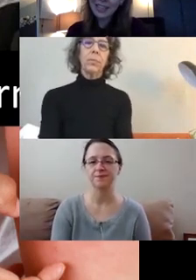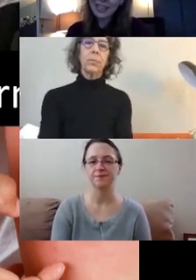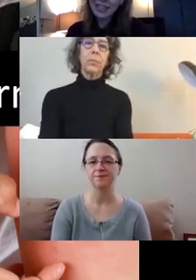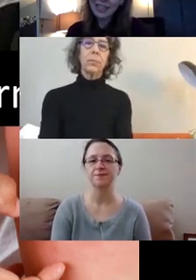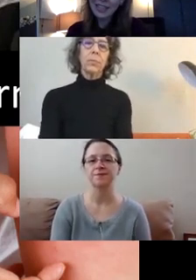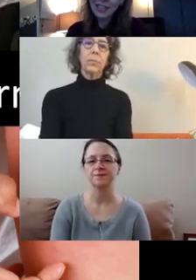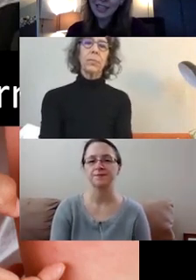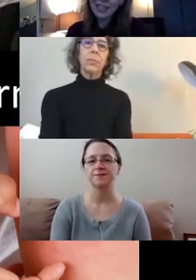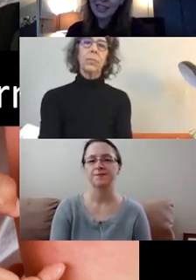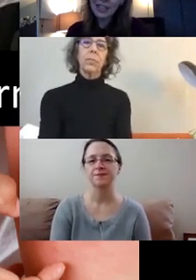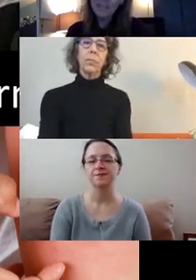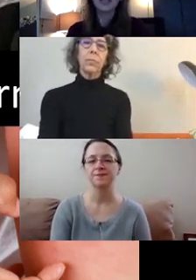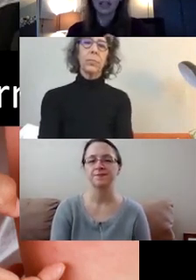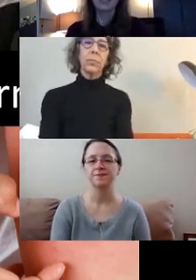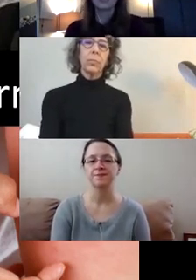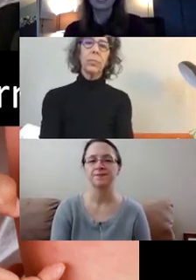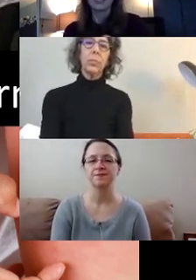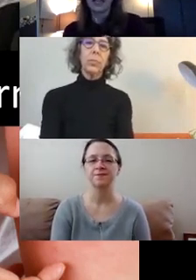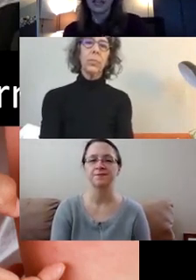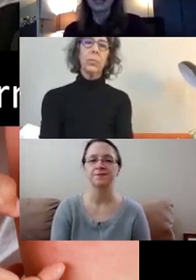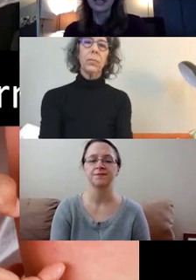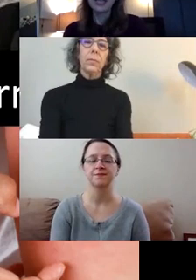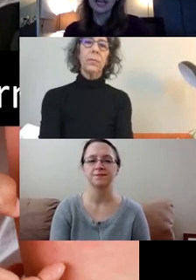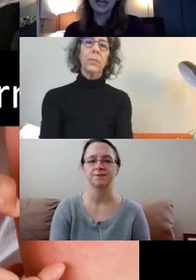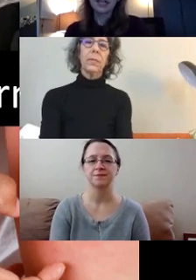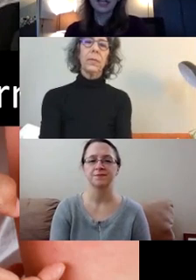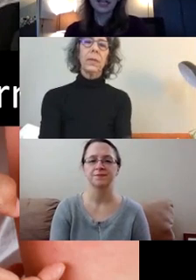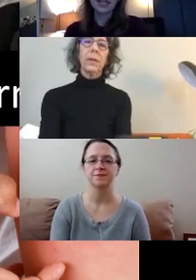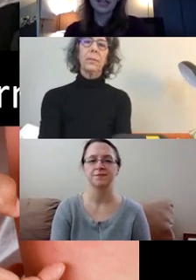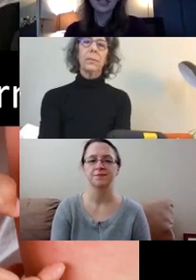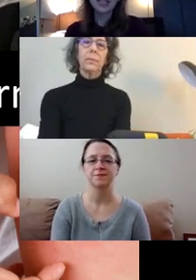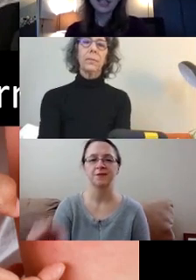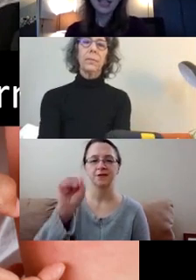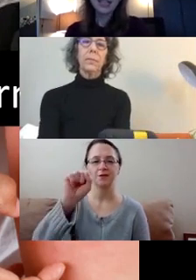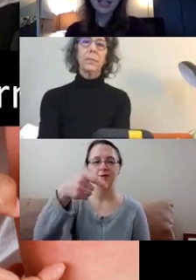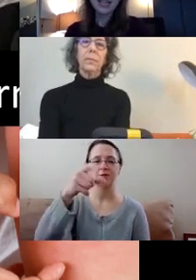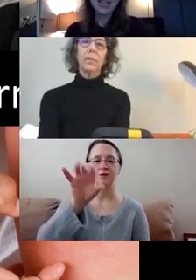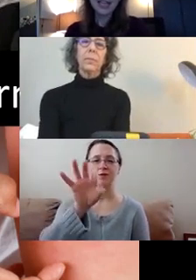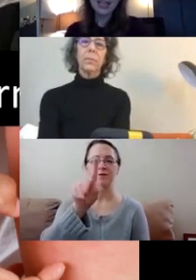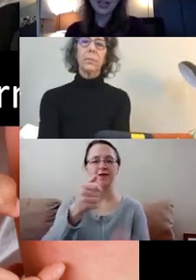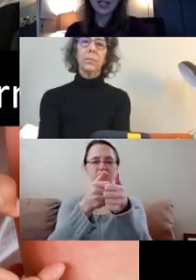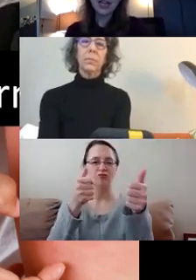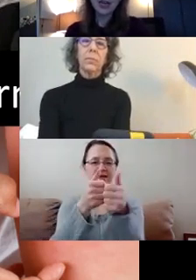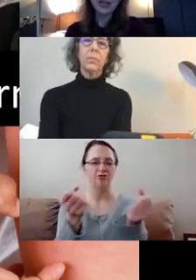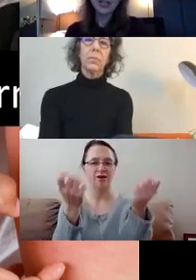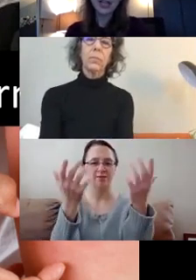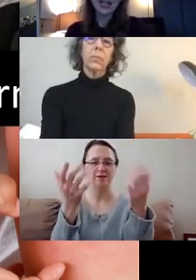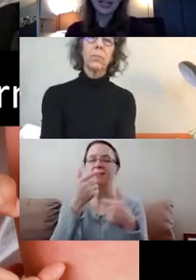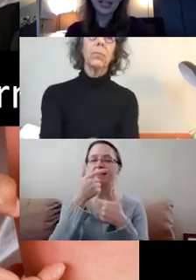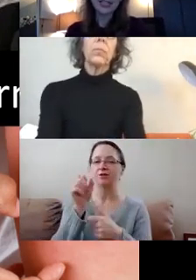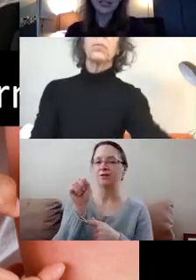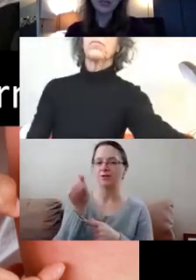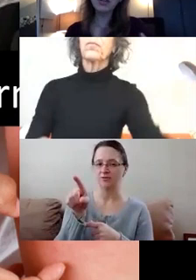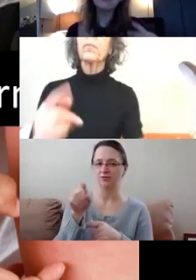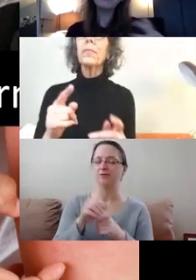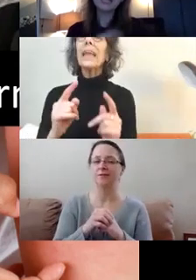is the range of the Emerald system, like approximate square feet? Yeah, so that's an interesting question, and it